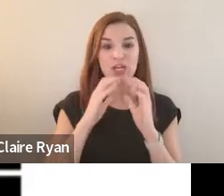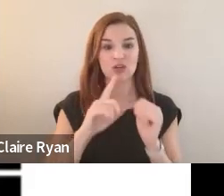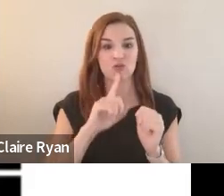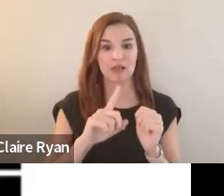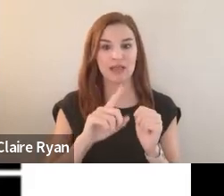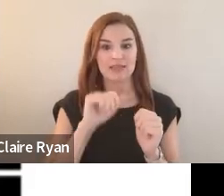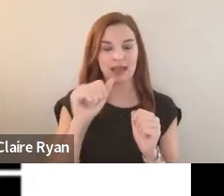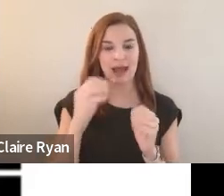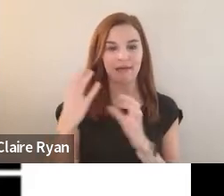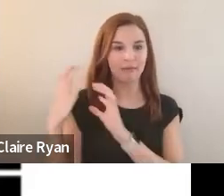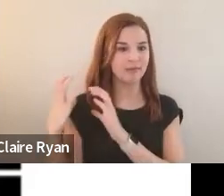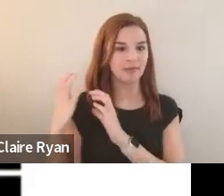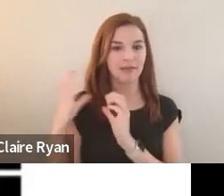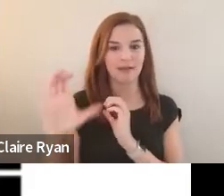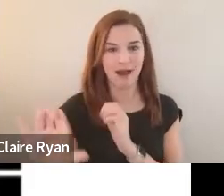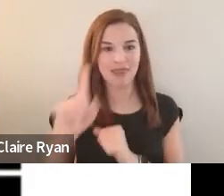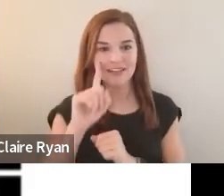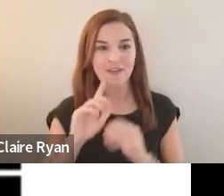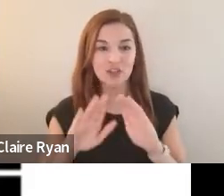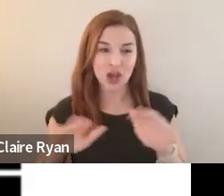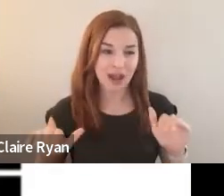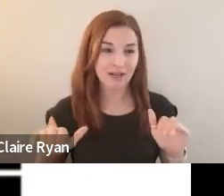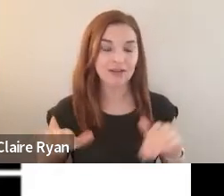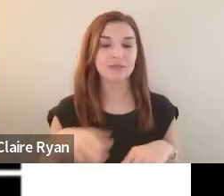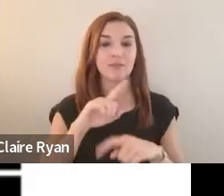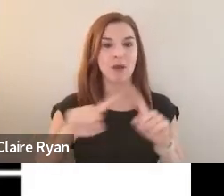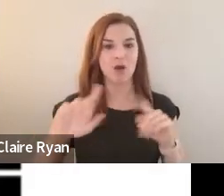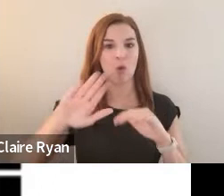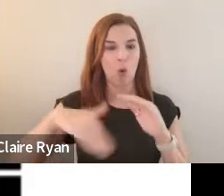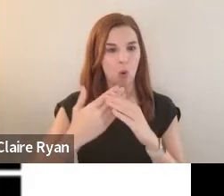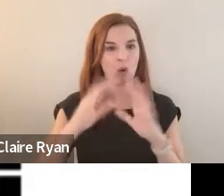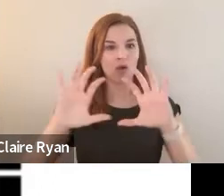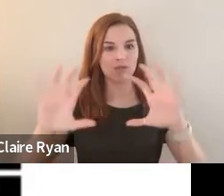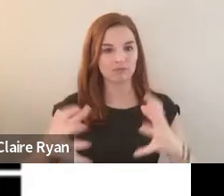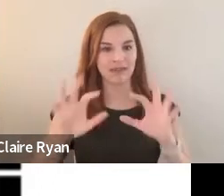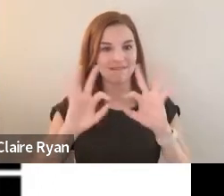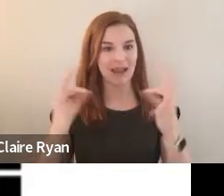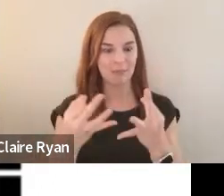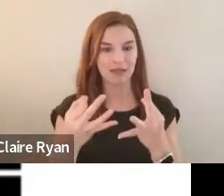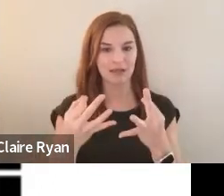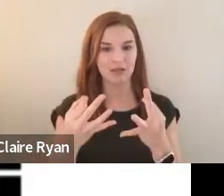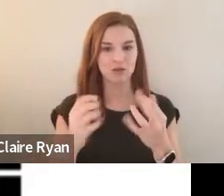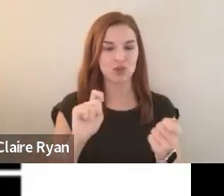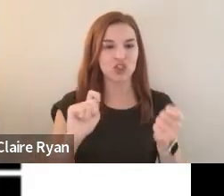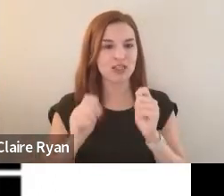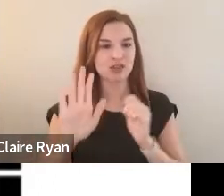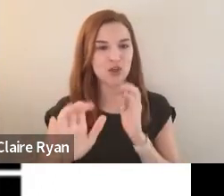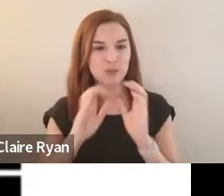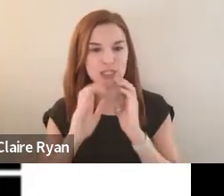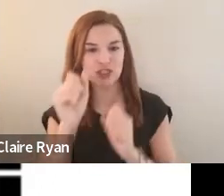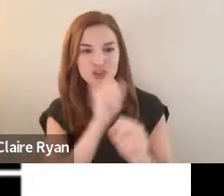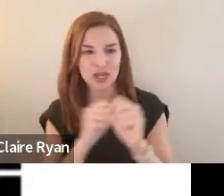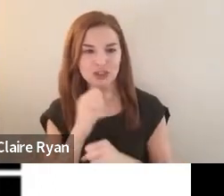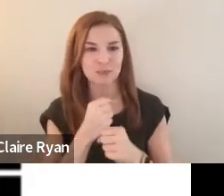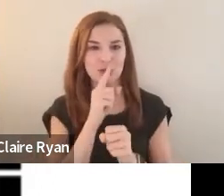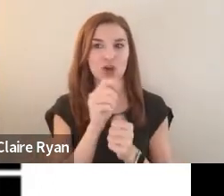well. And then to educate parents about communication, not to put the burden of communication on the deaf child, but